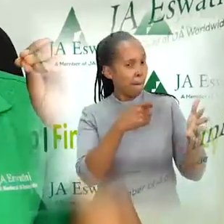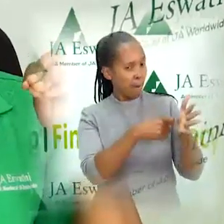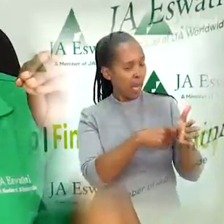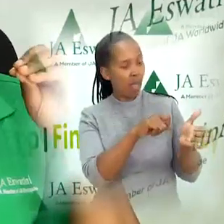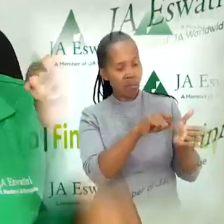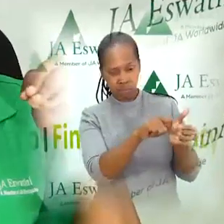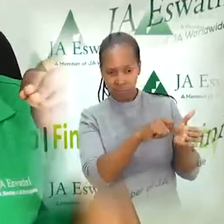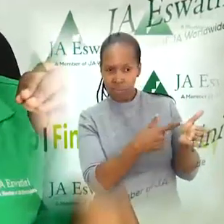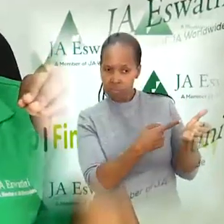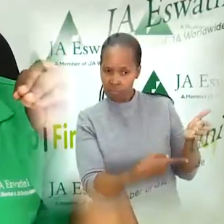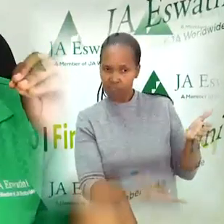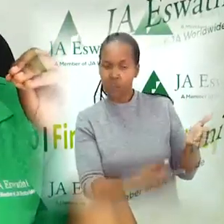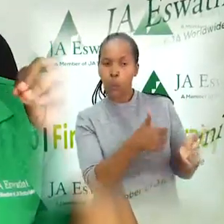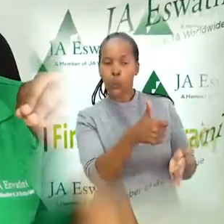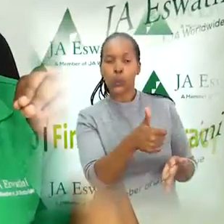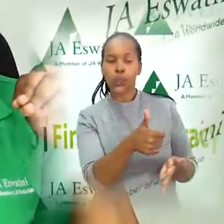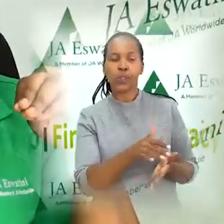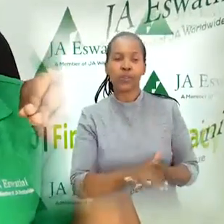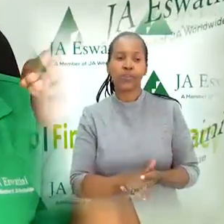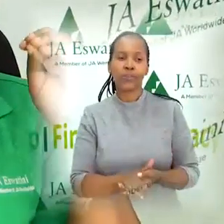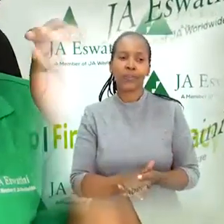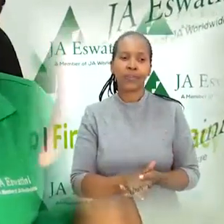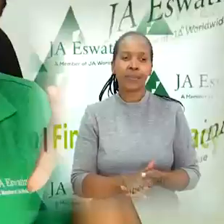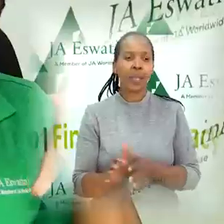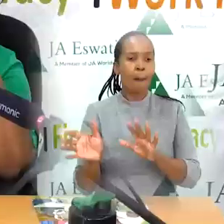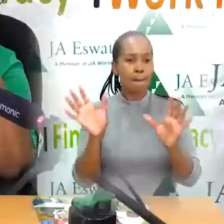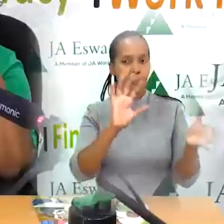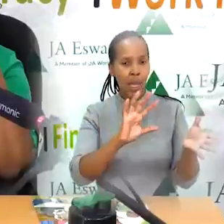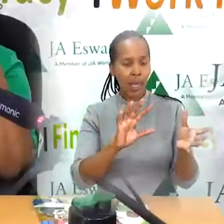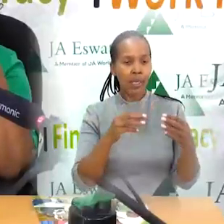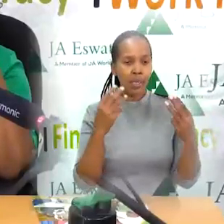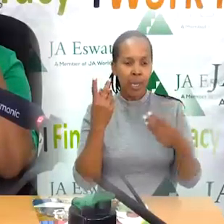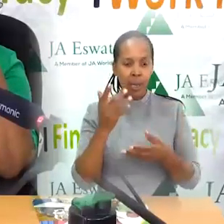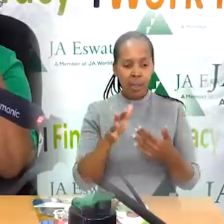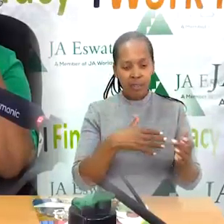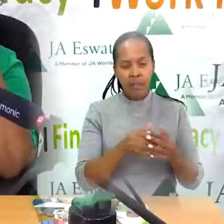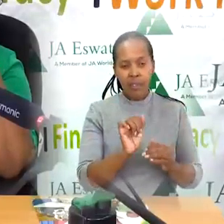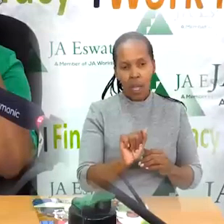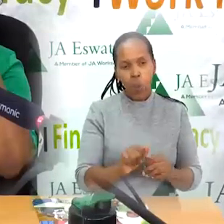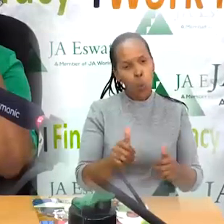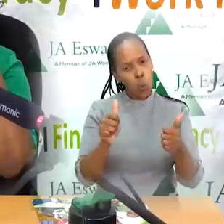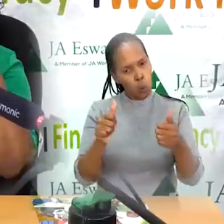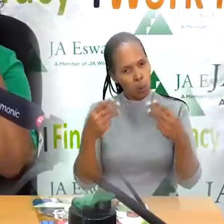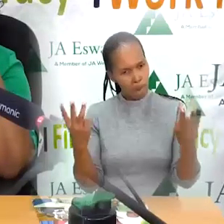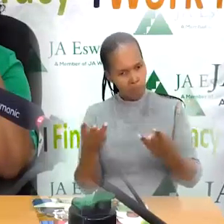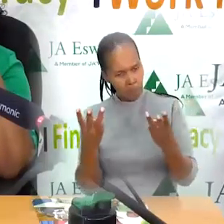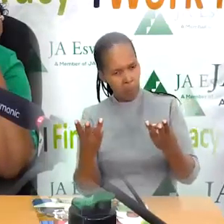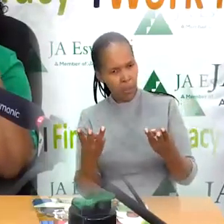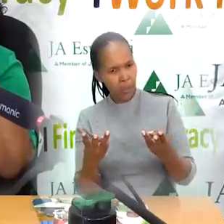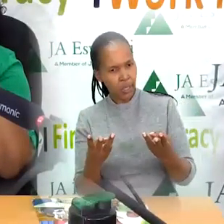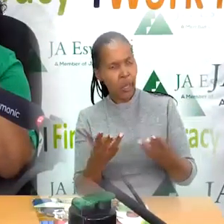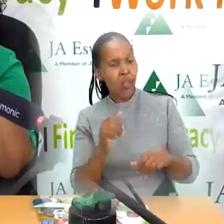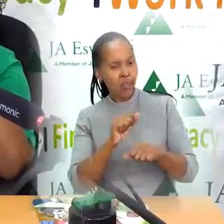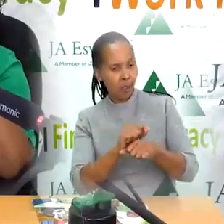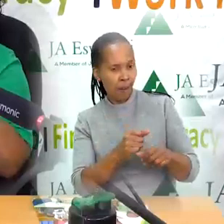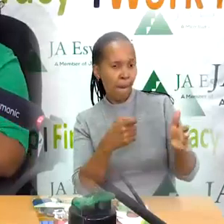Market your products to those people, which is your target market, who need or want your products and are prepared to